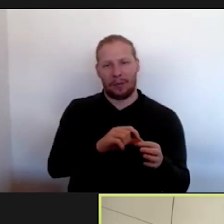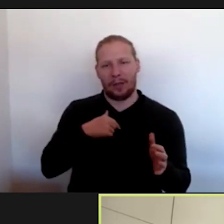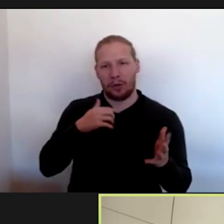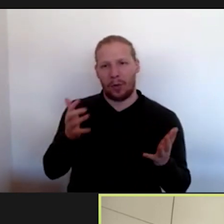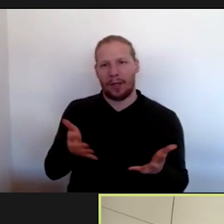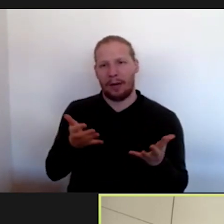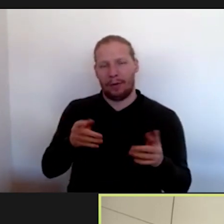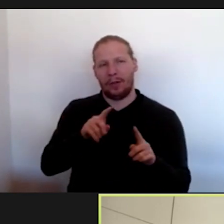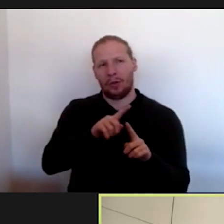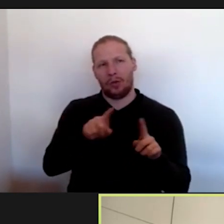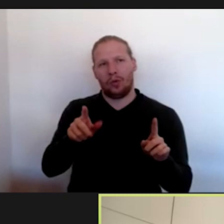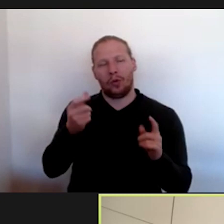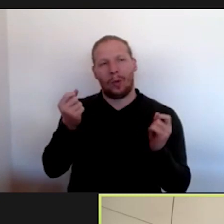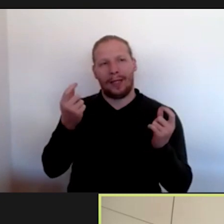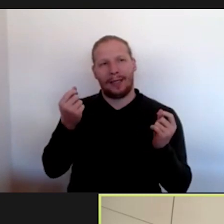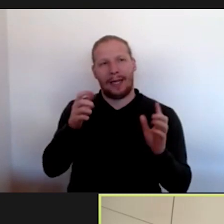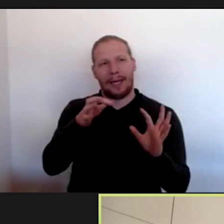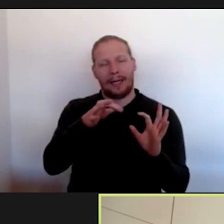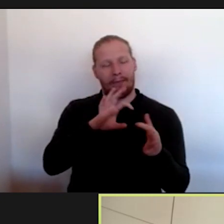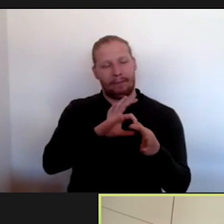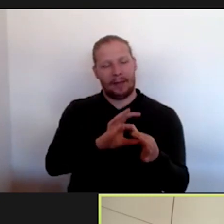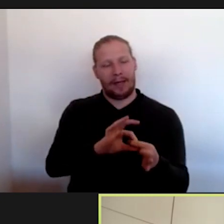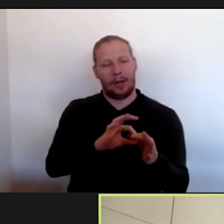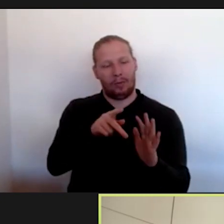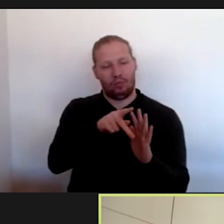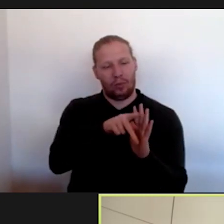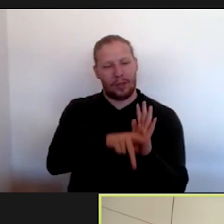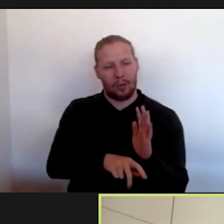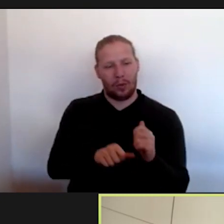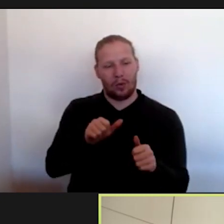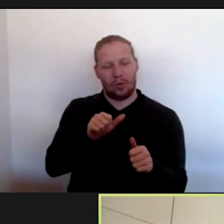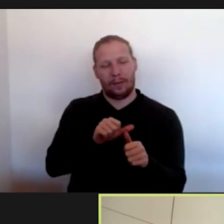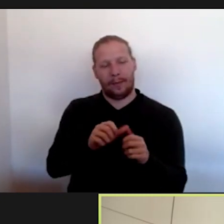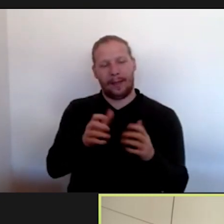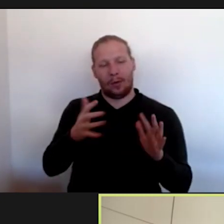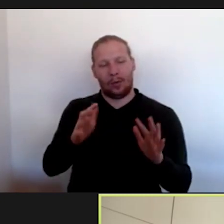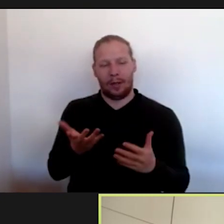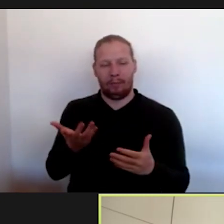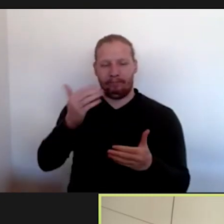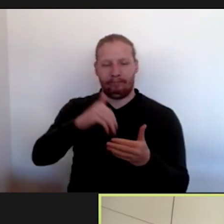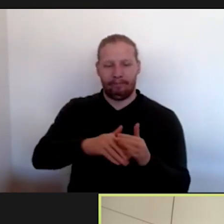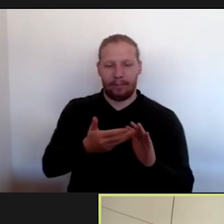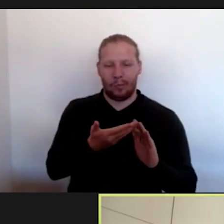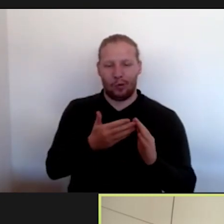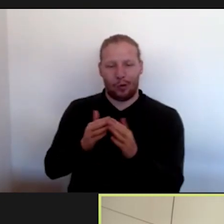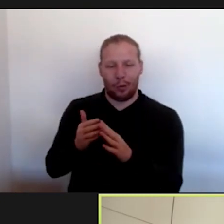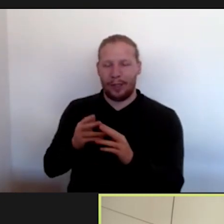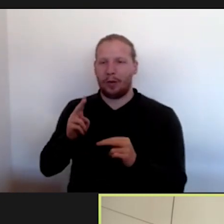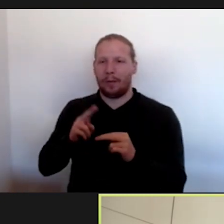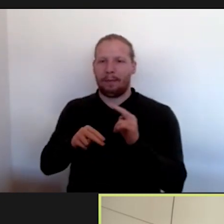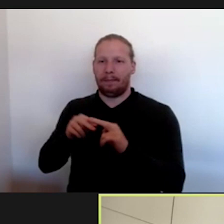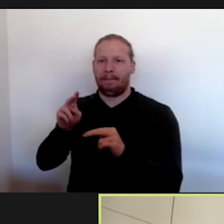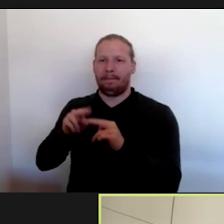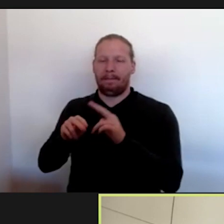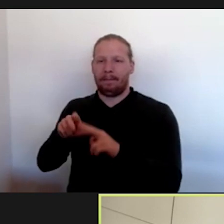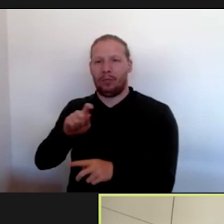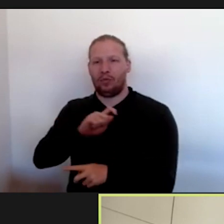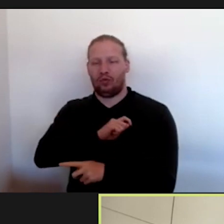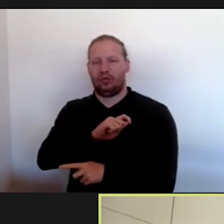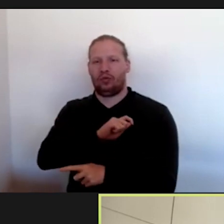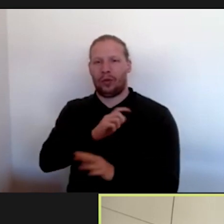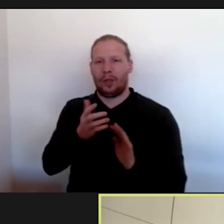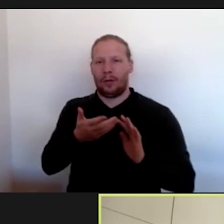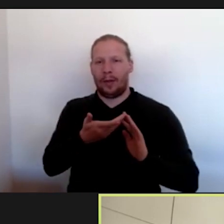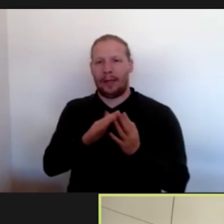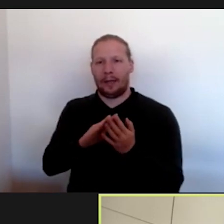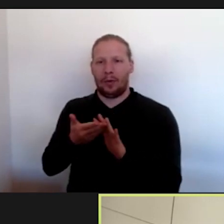understand engagement principles, how to engage with the communities, how to go and build those the trust with the communities,